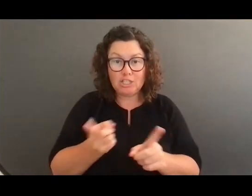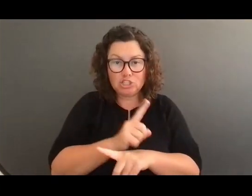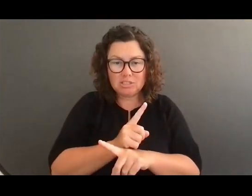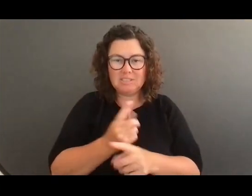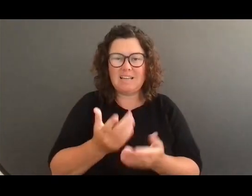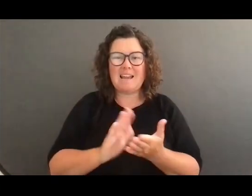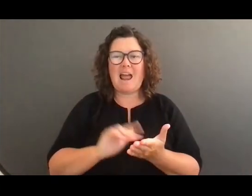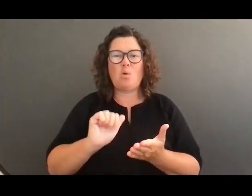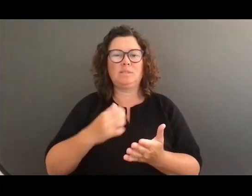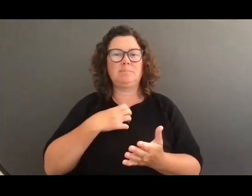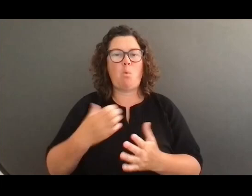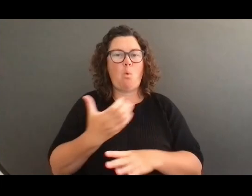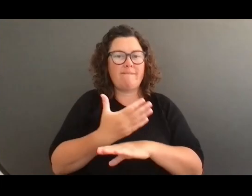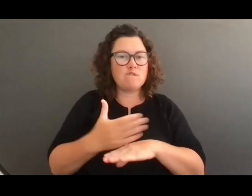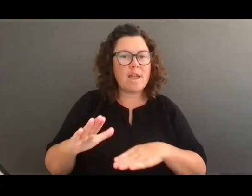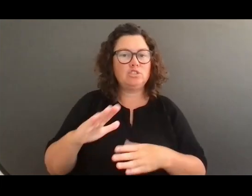2024.